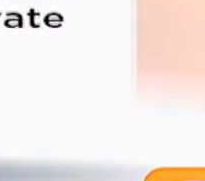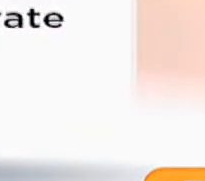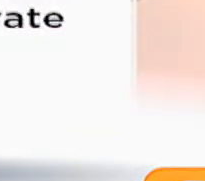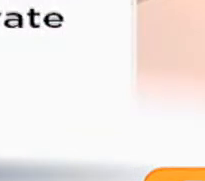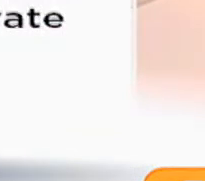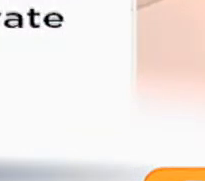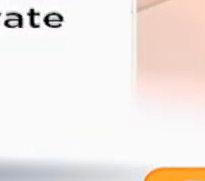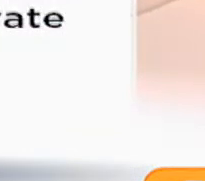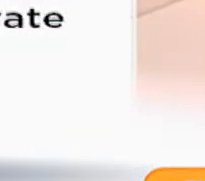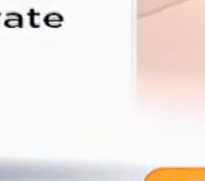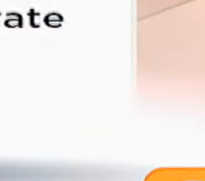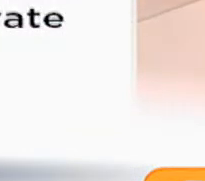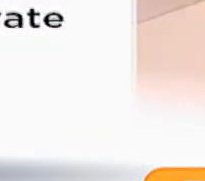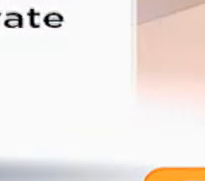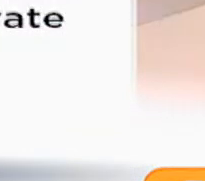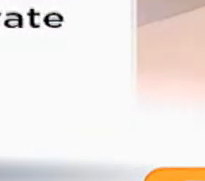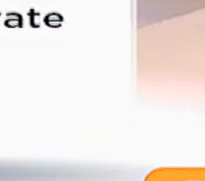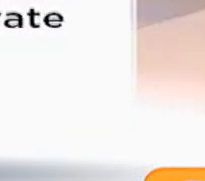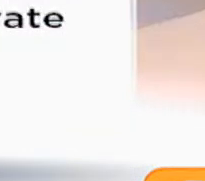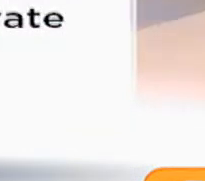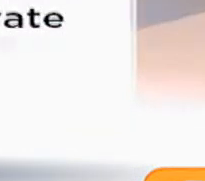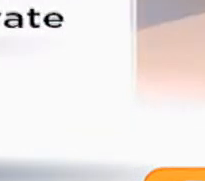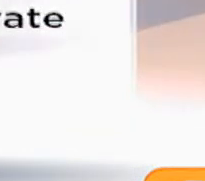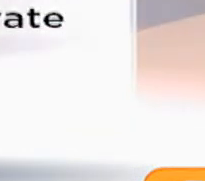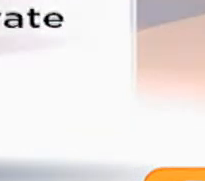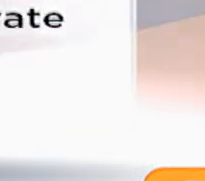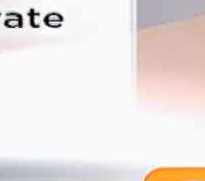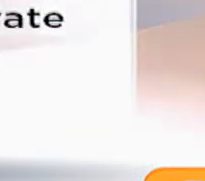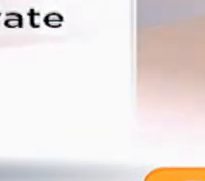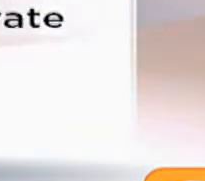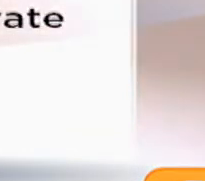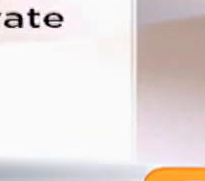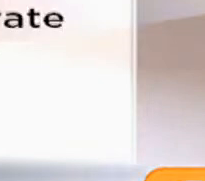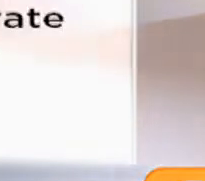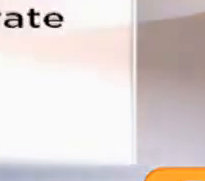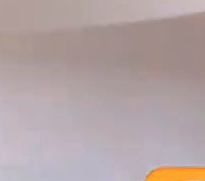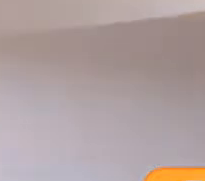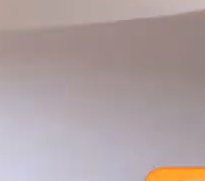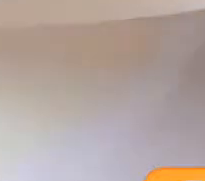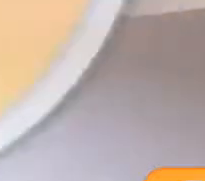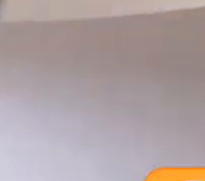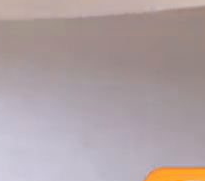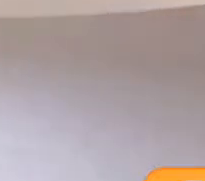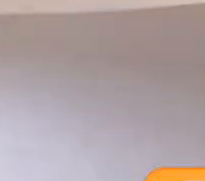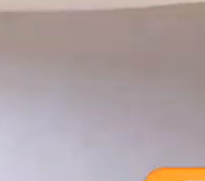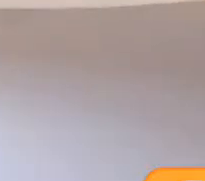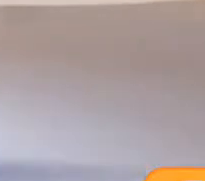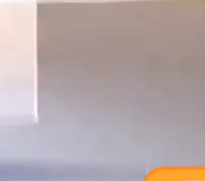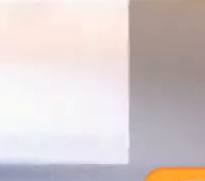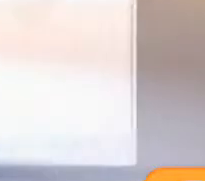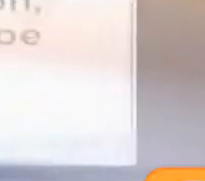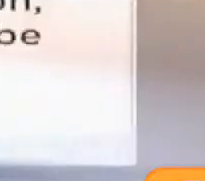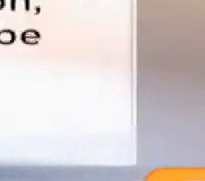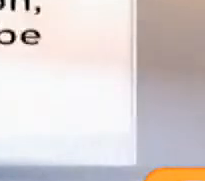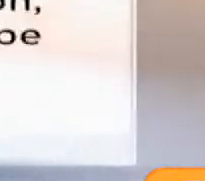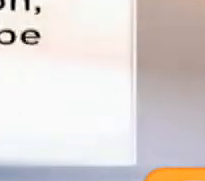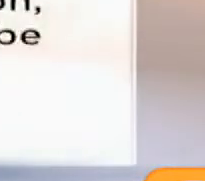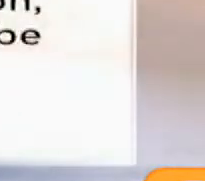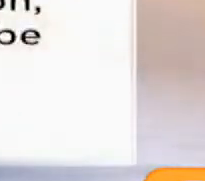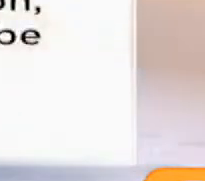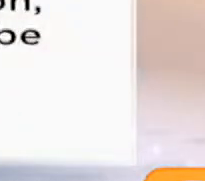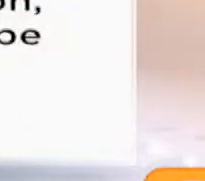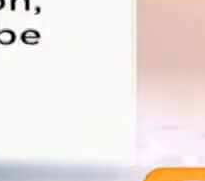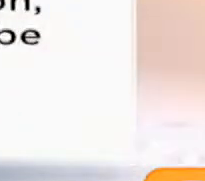the curriculum to provide level playing ground for the private schools and rural public institutions as well. Let's see if we can squeeze in just one final one